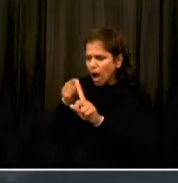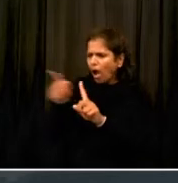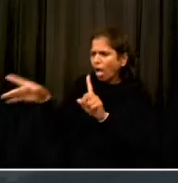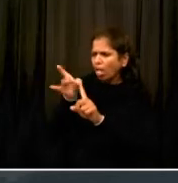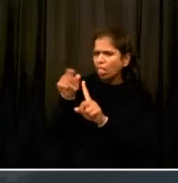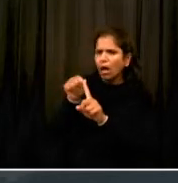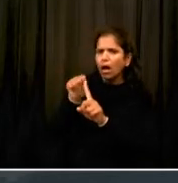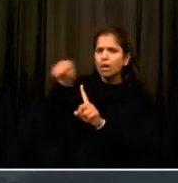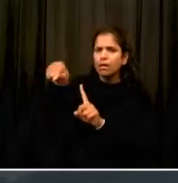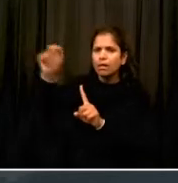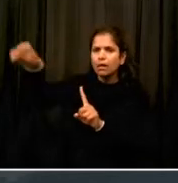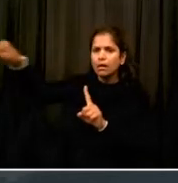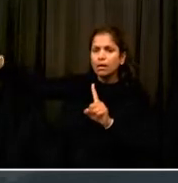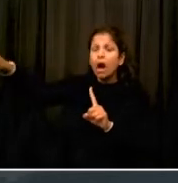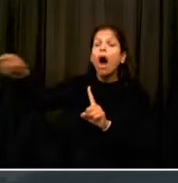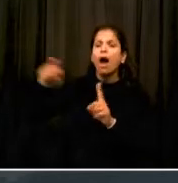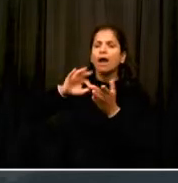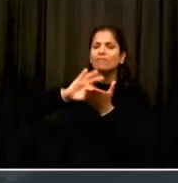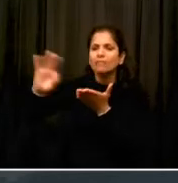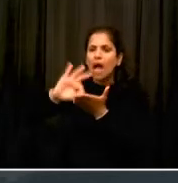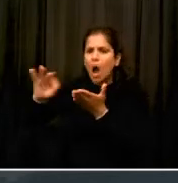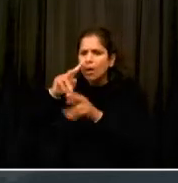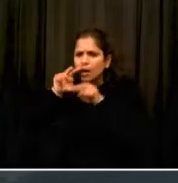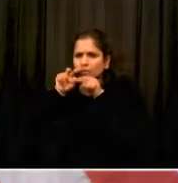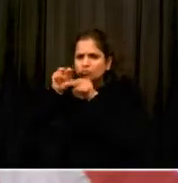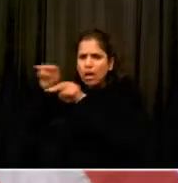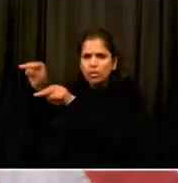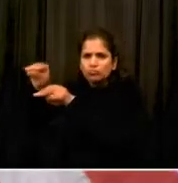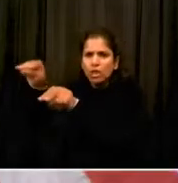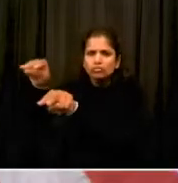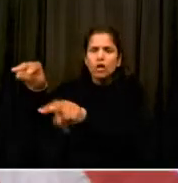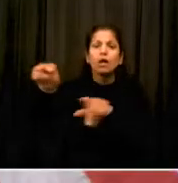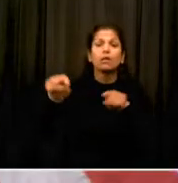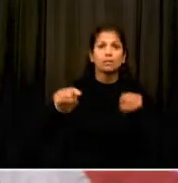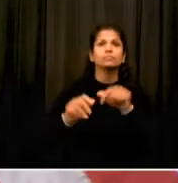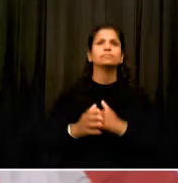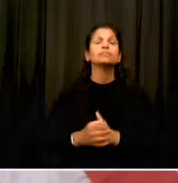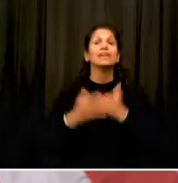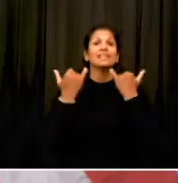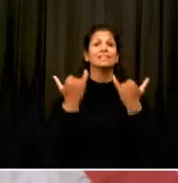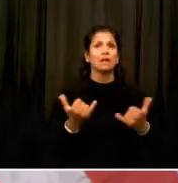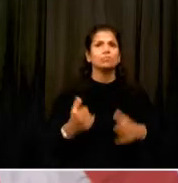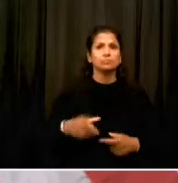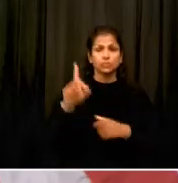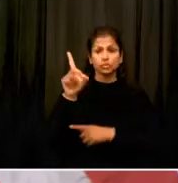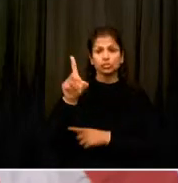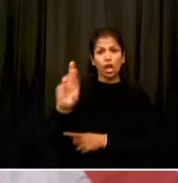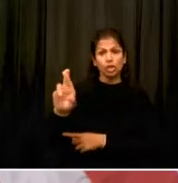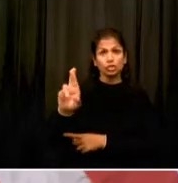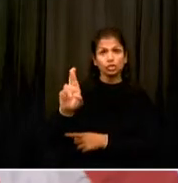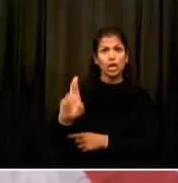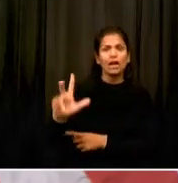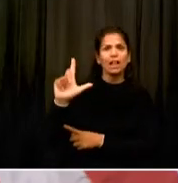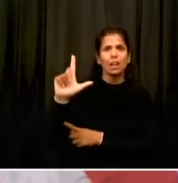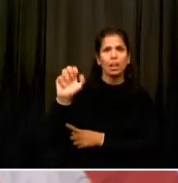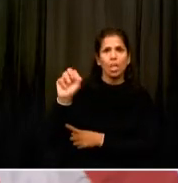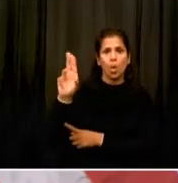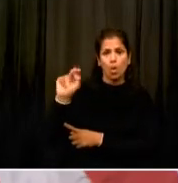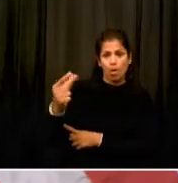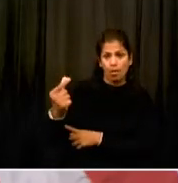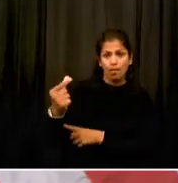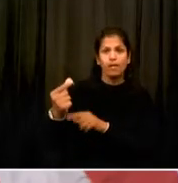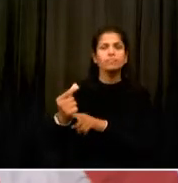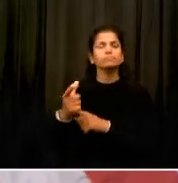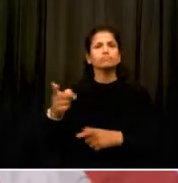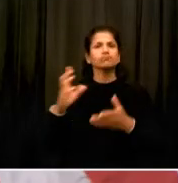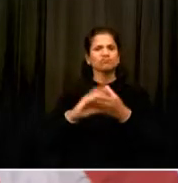team, and thanks to his great work, Dr. Ted Long. Thank you, sir. I want to start by saying thank you to New Yorkers. As